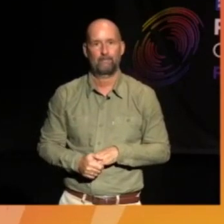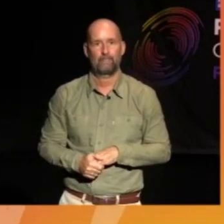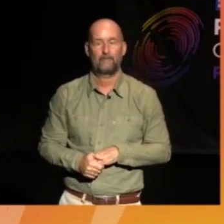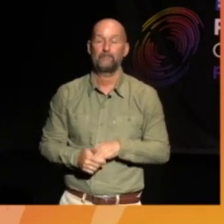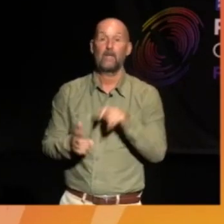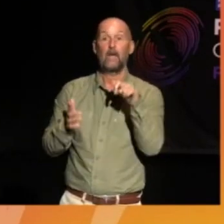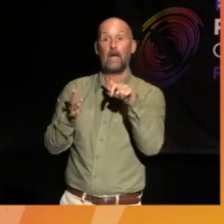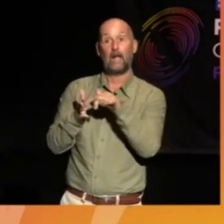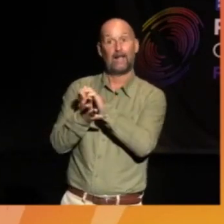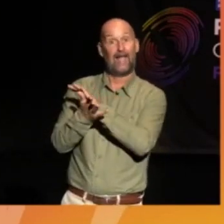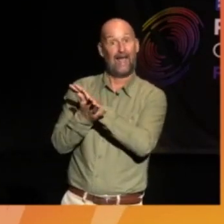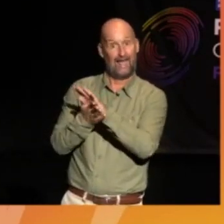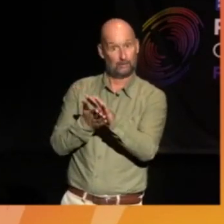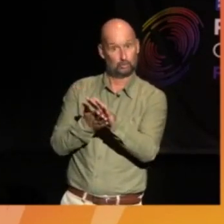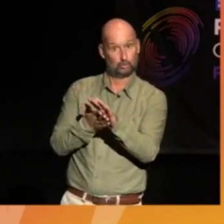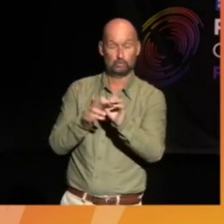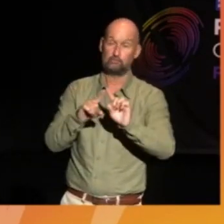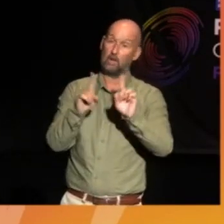Kailash, can I